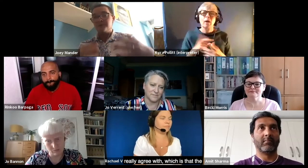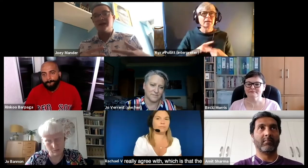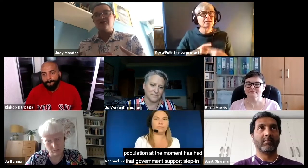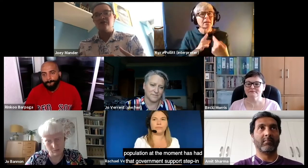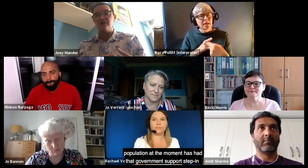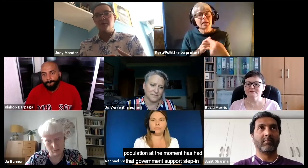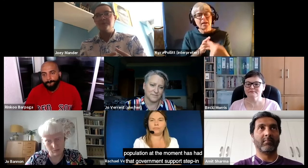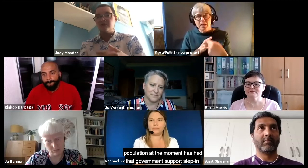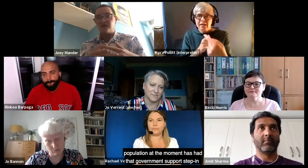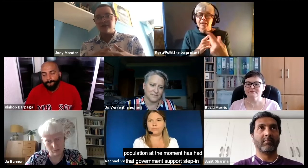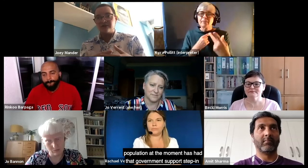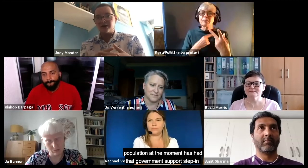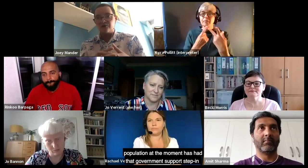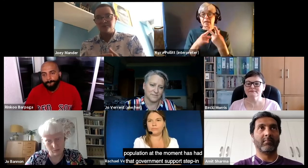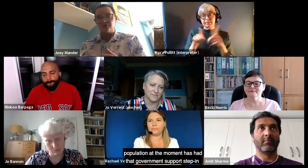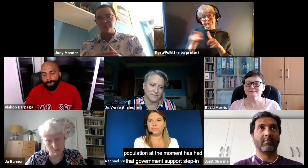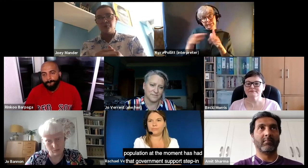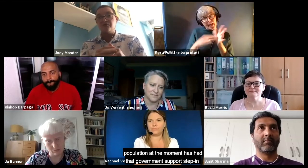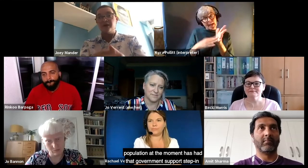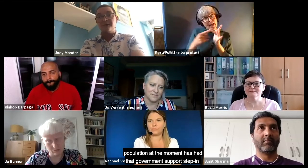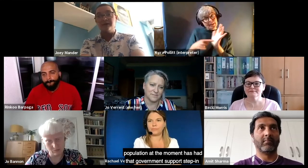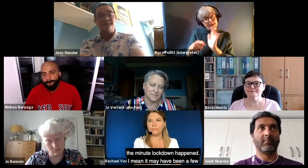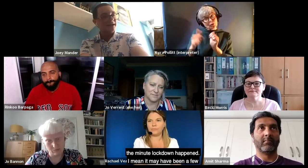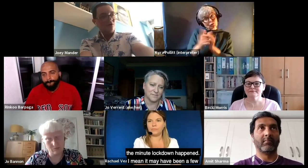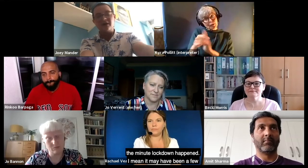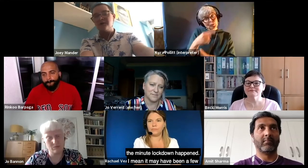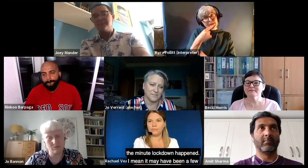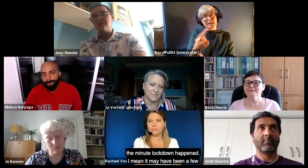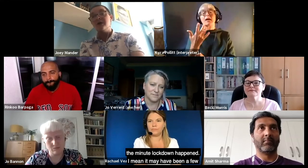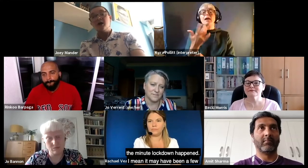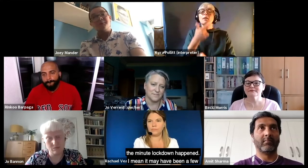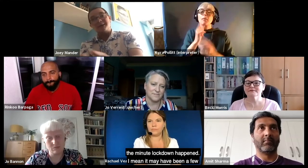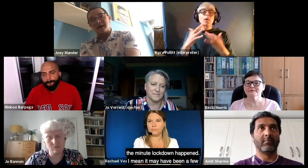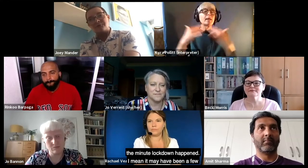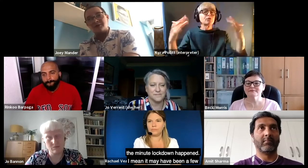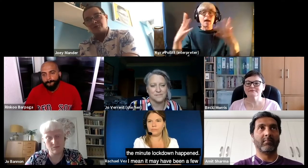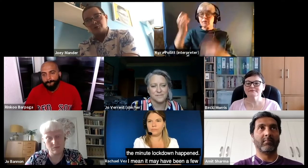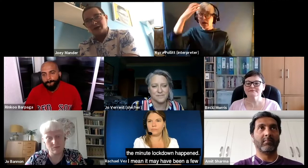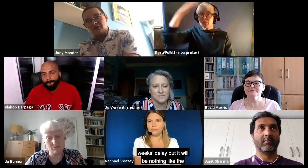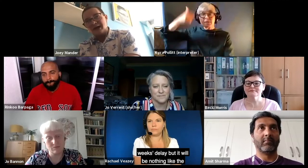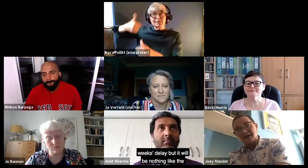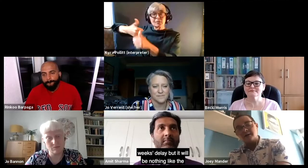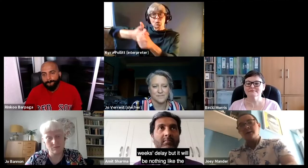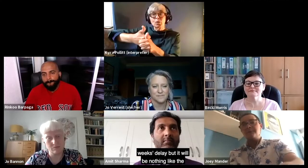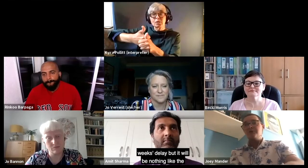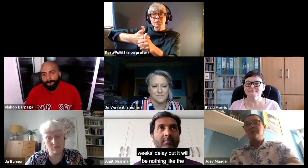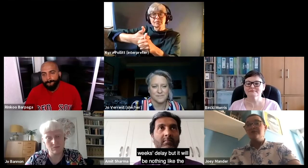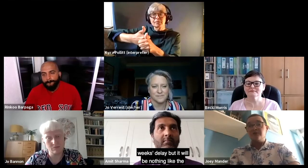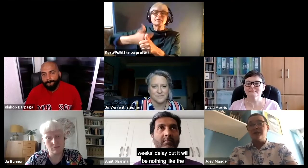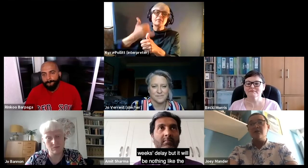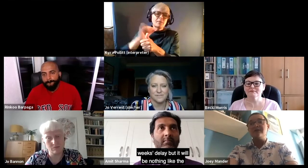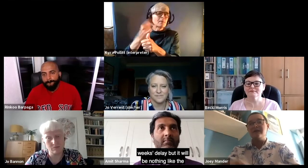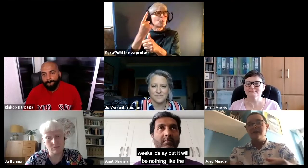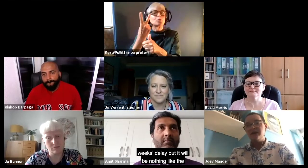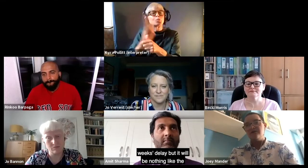the population at the moment has had that government support step in. The minute lockdown happened, I mean, it may have been a few weeks delay, but it will be